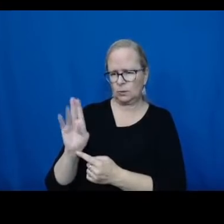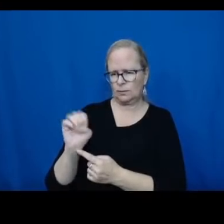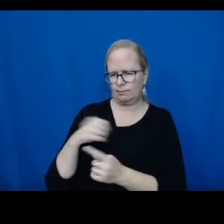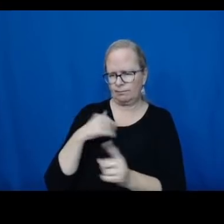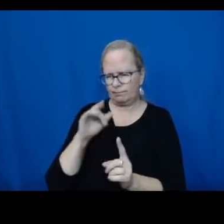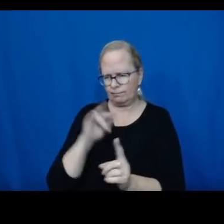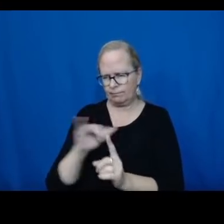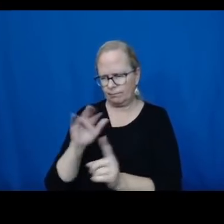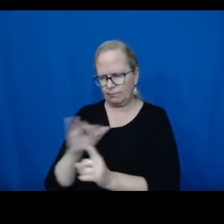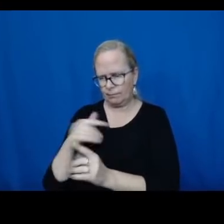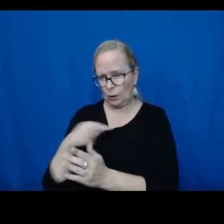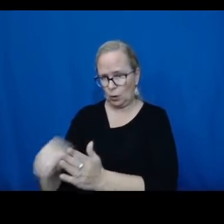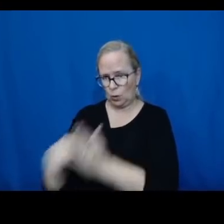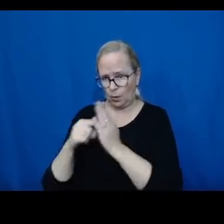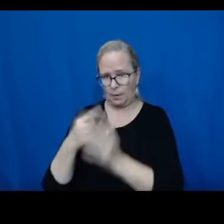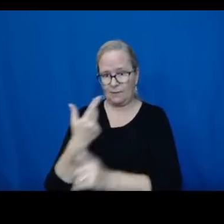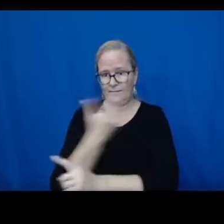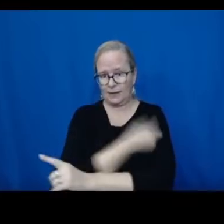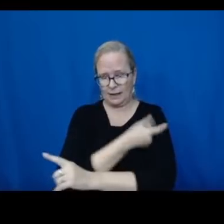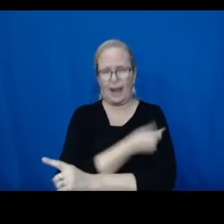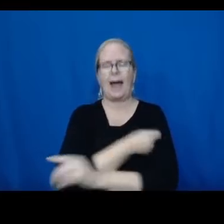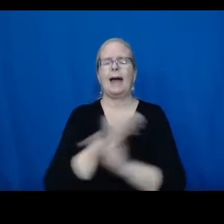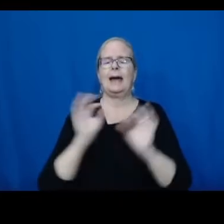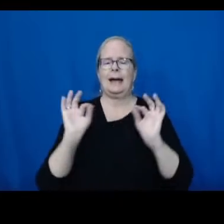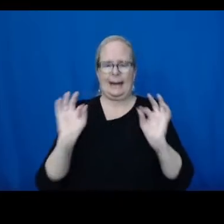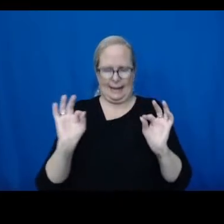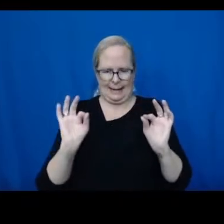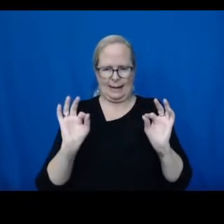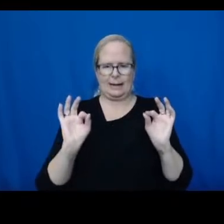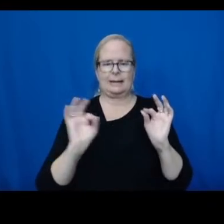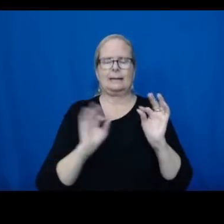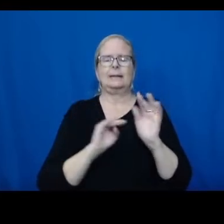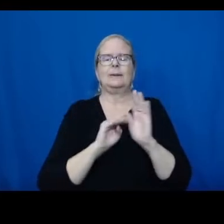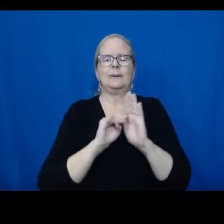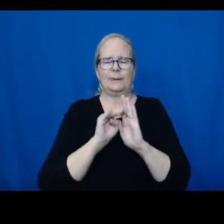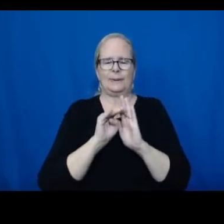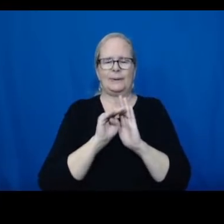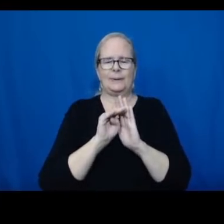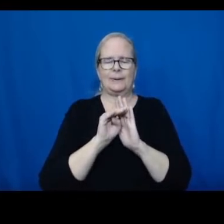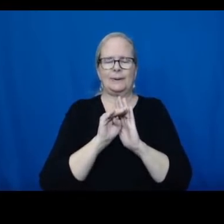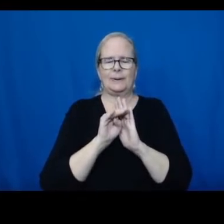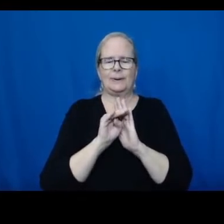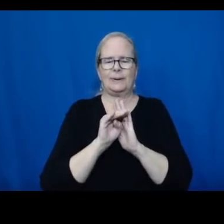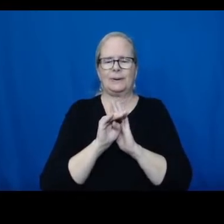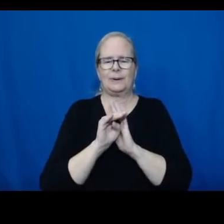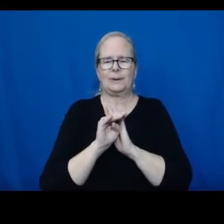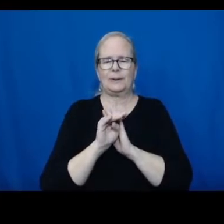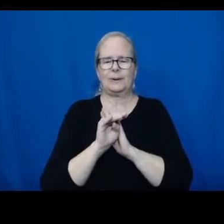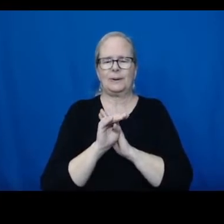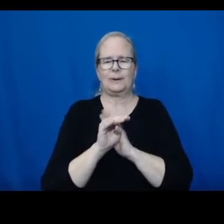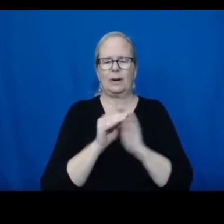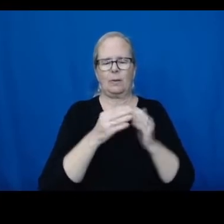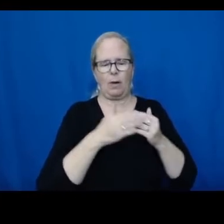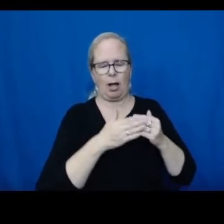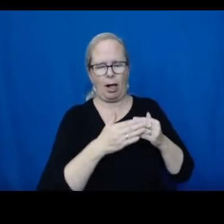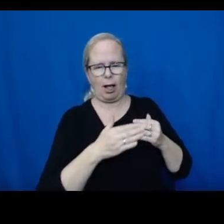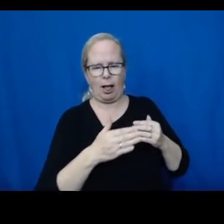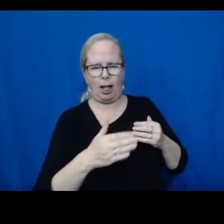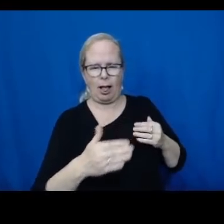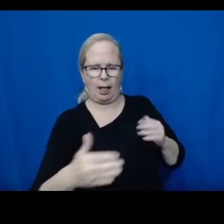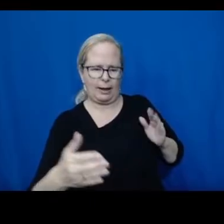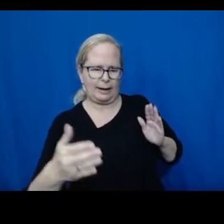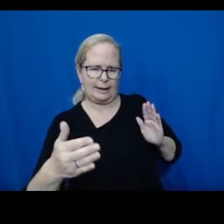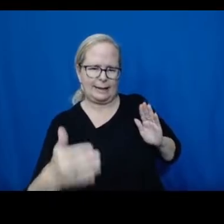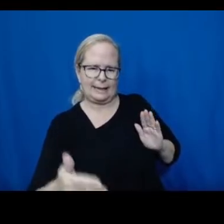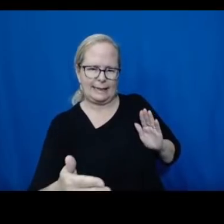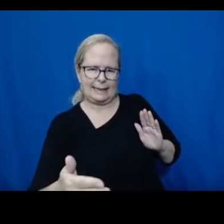interestingly, and not unlike other vaccines, that real world protection so far in the context of minimal and moderate